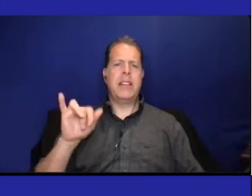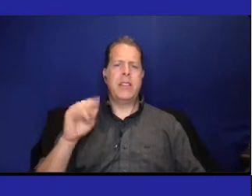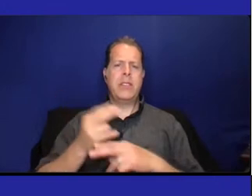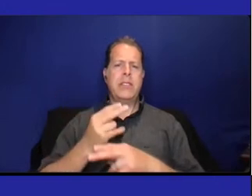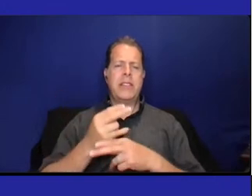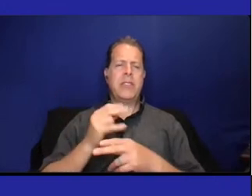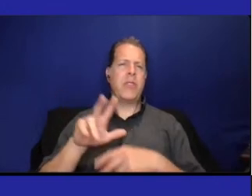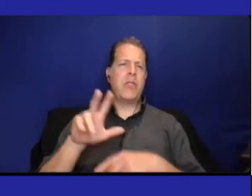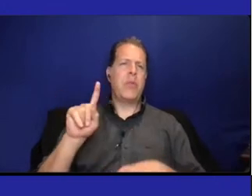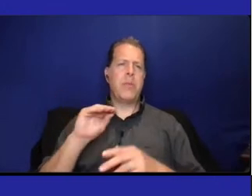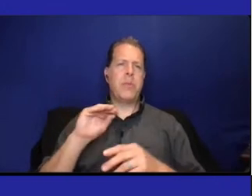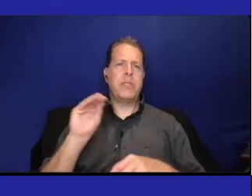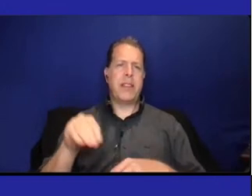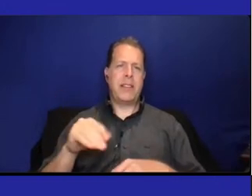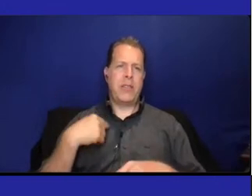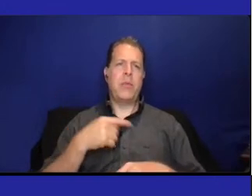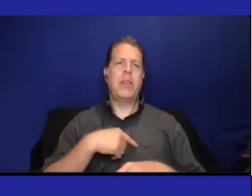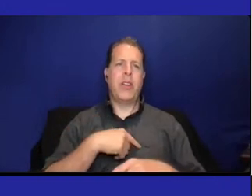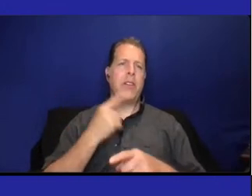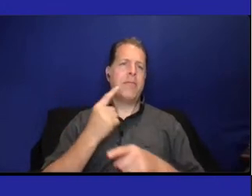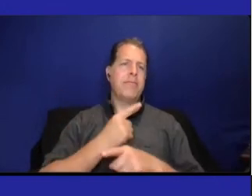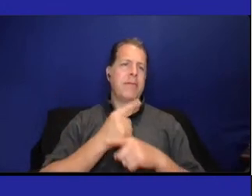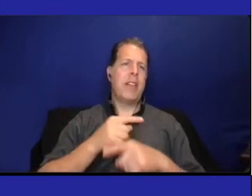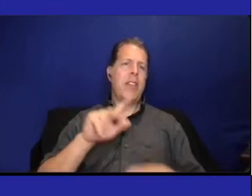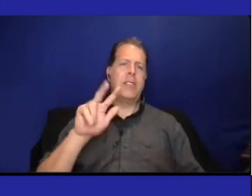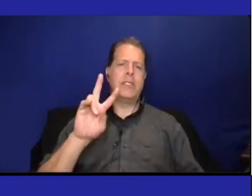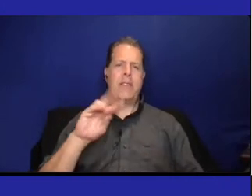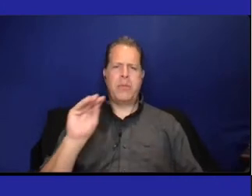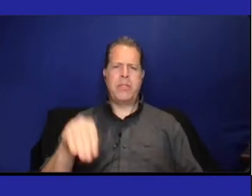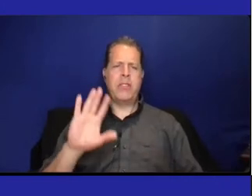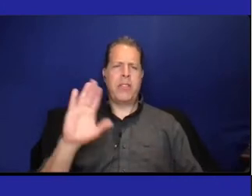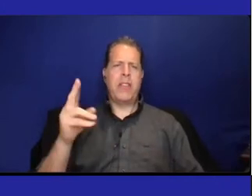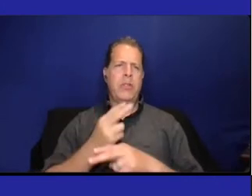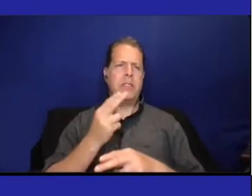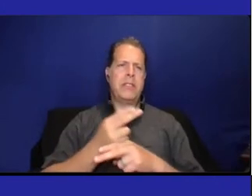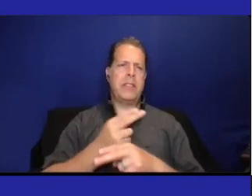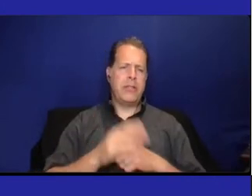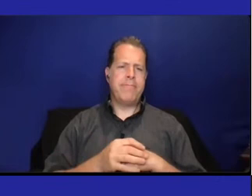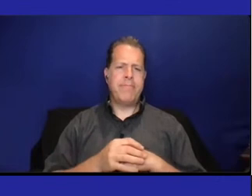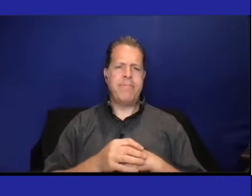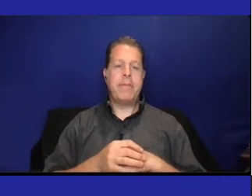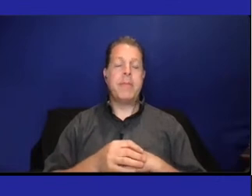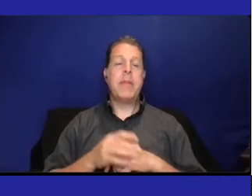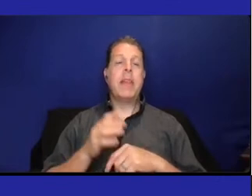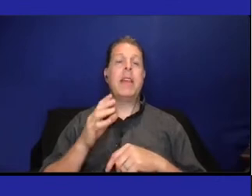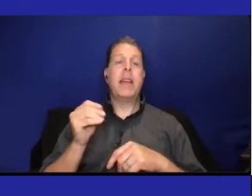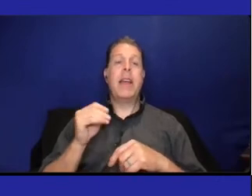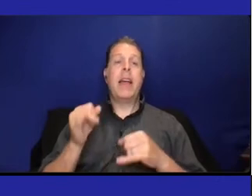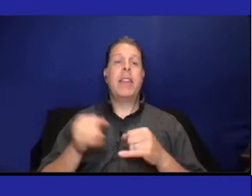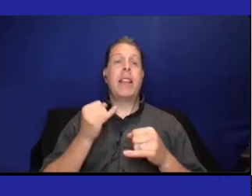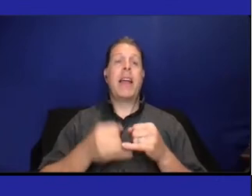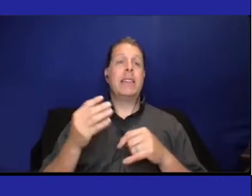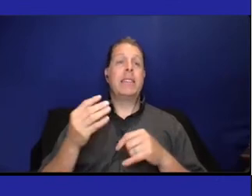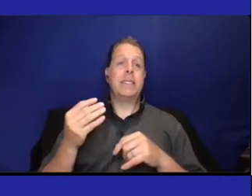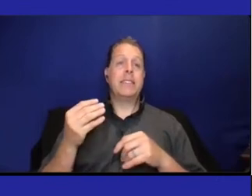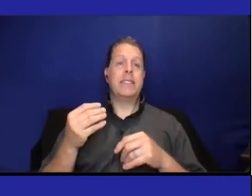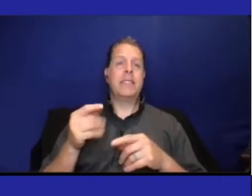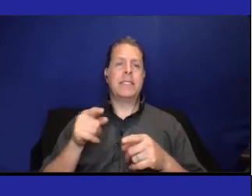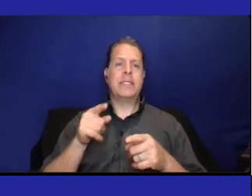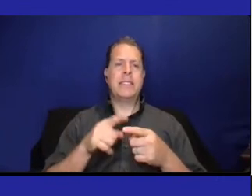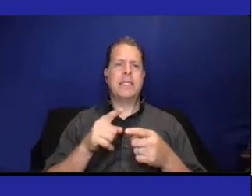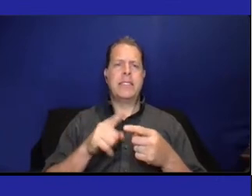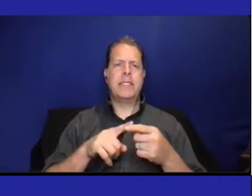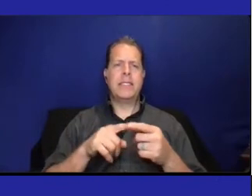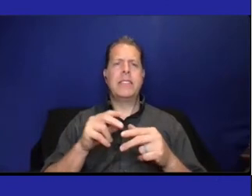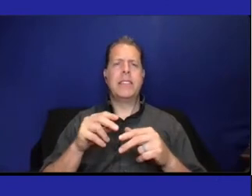31%, and we are up to 37% on their utilization plan. And the last slide is the official Capital Committee request. The